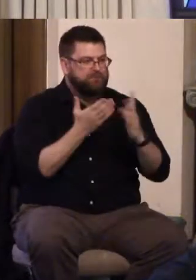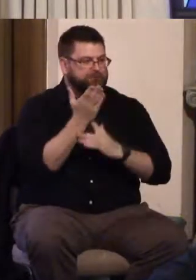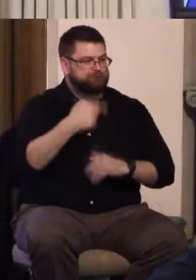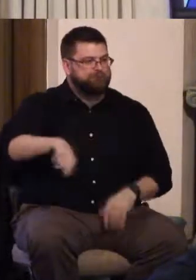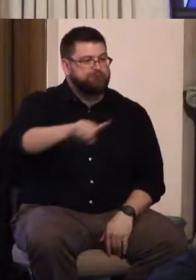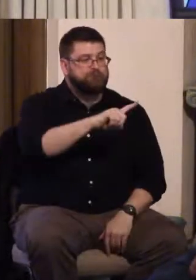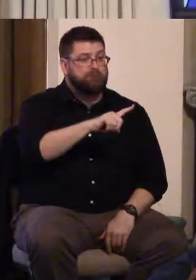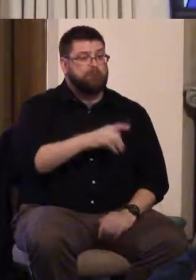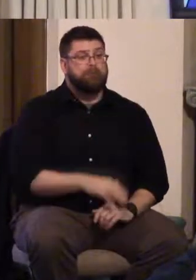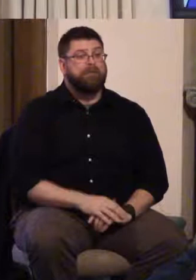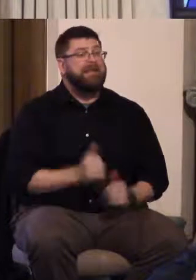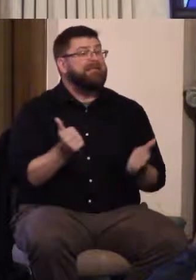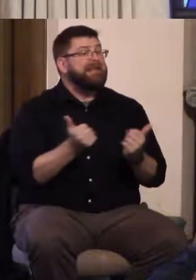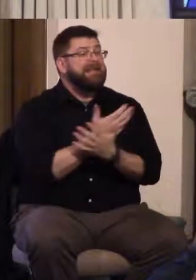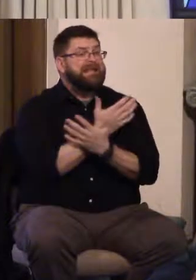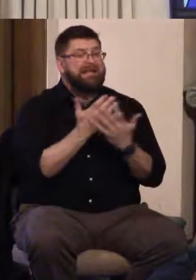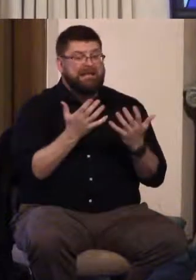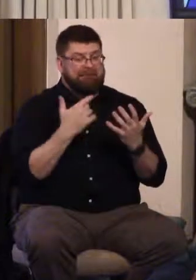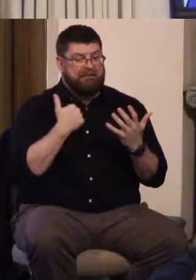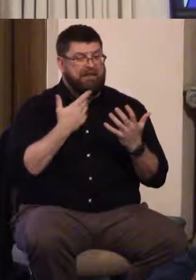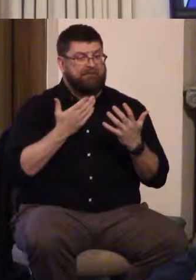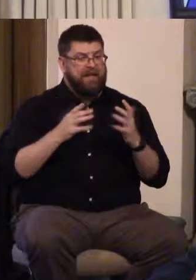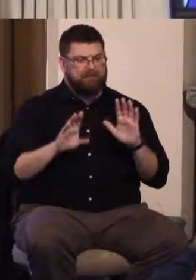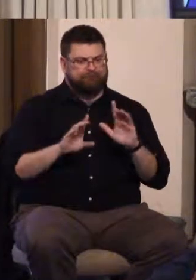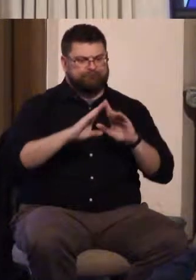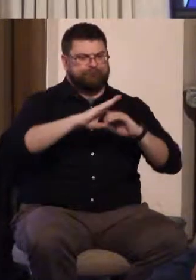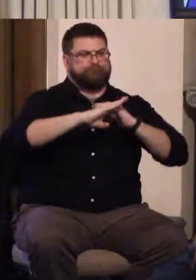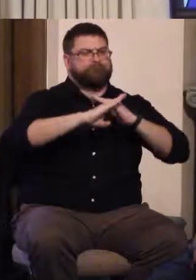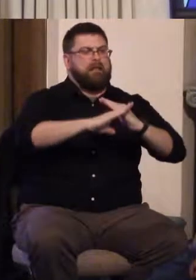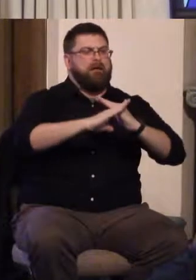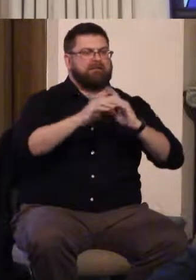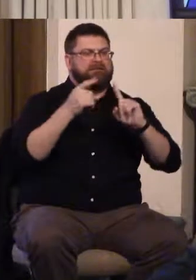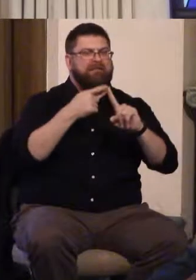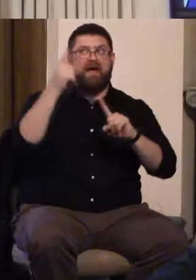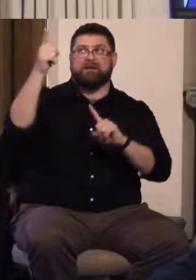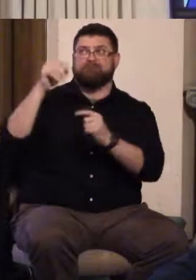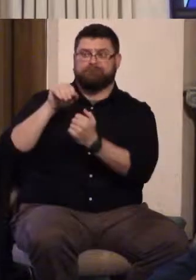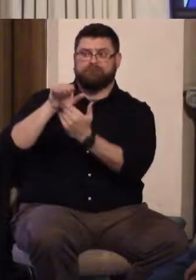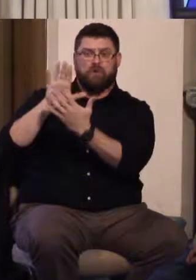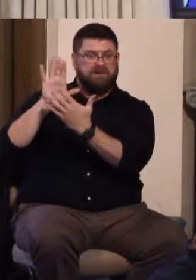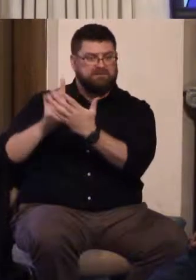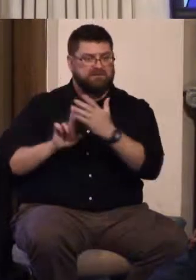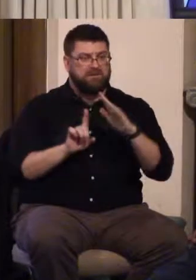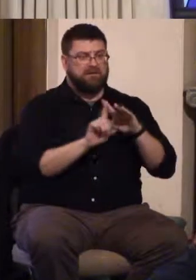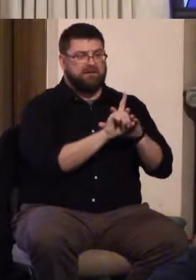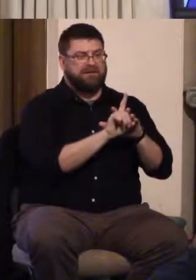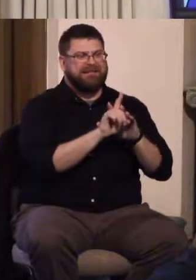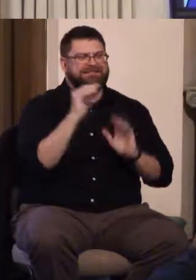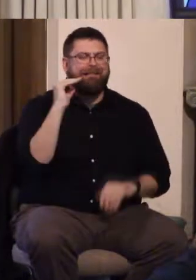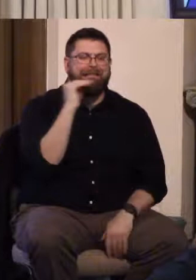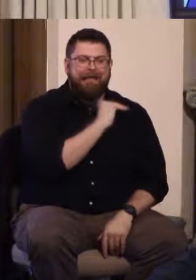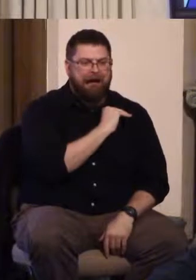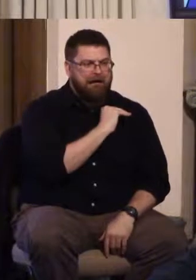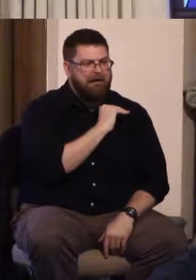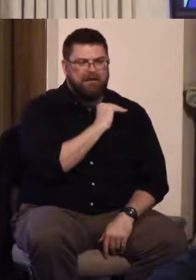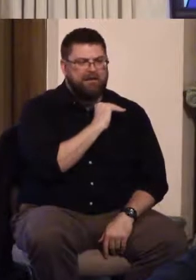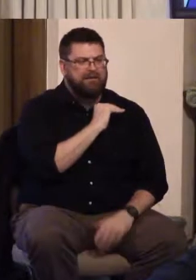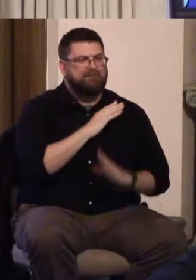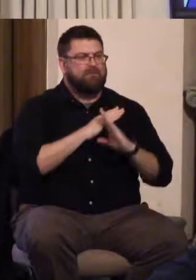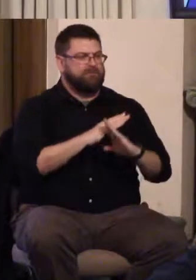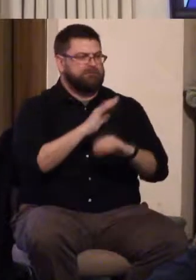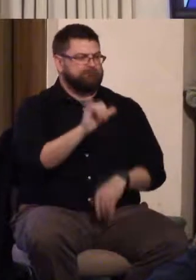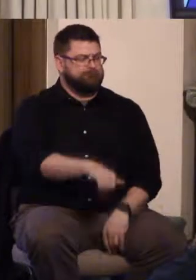Anything that comes in between us and the one power and one presence in all the universe is a lie.